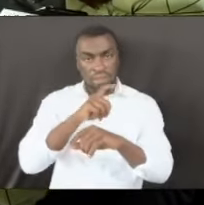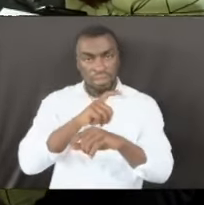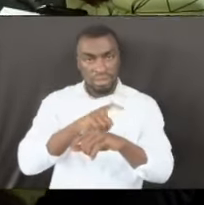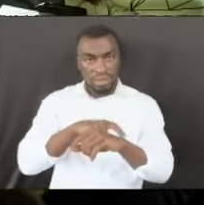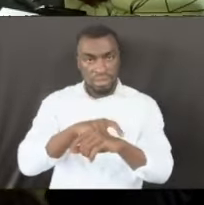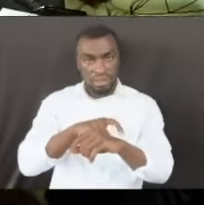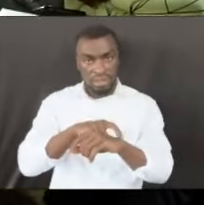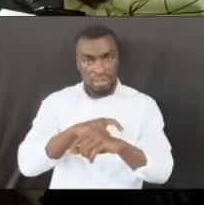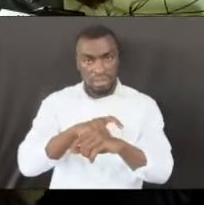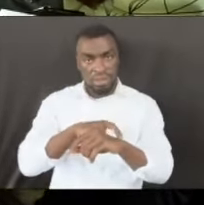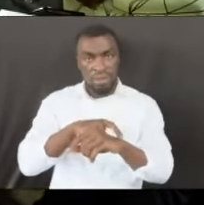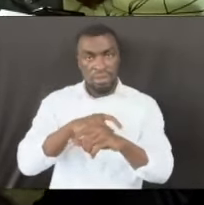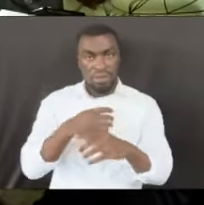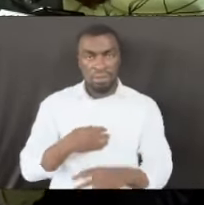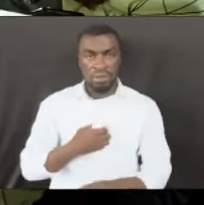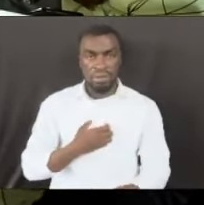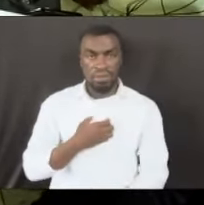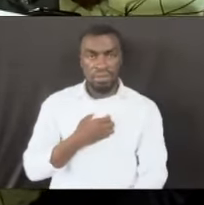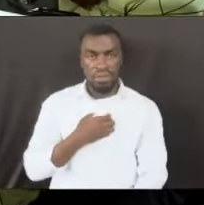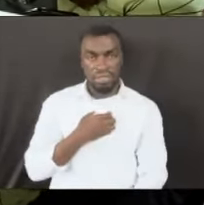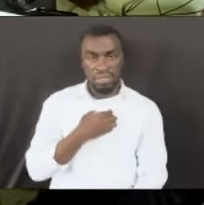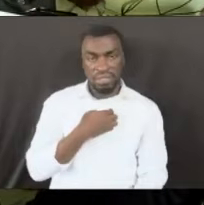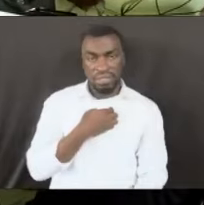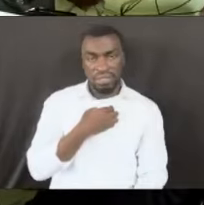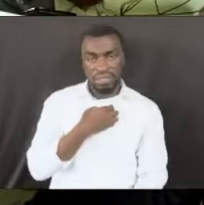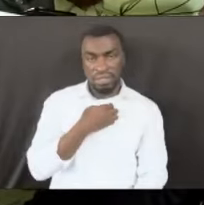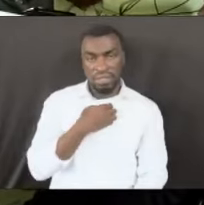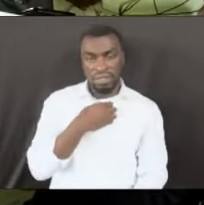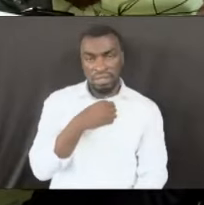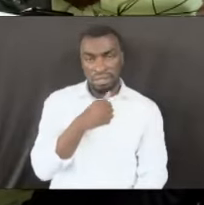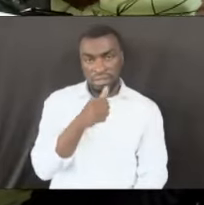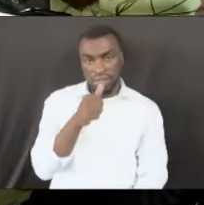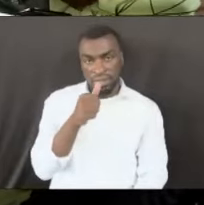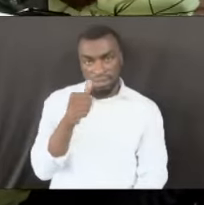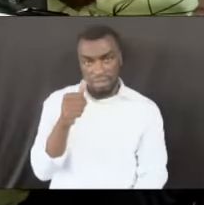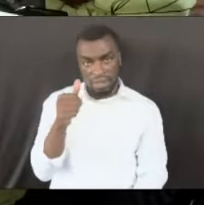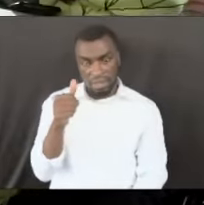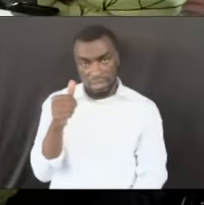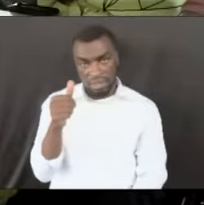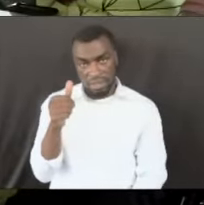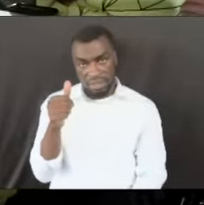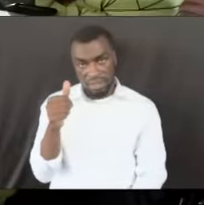cry, why, Lord, now dost thou art